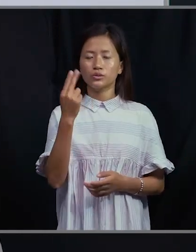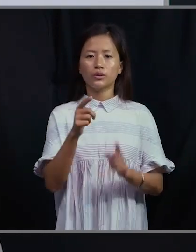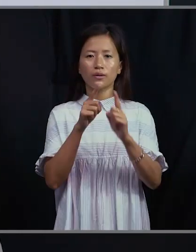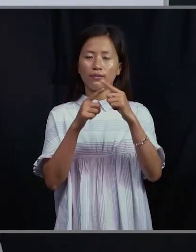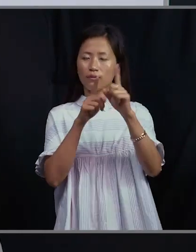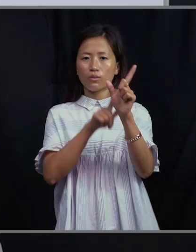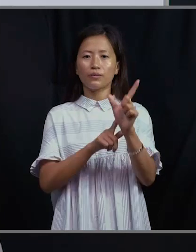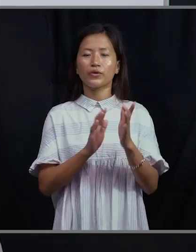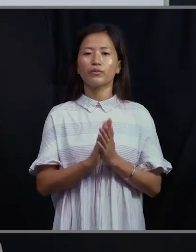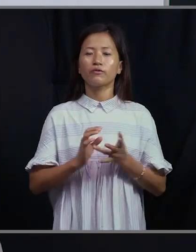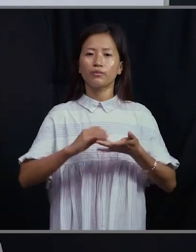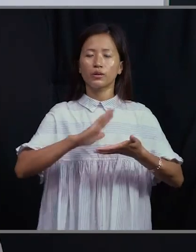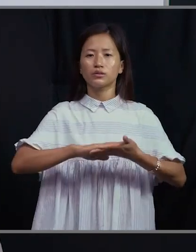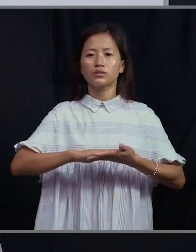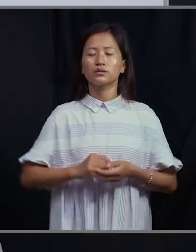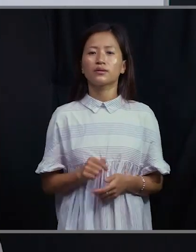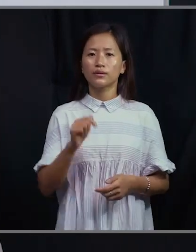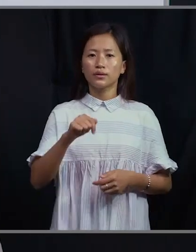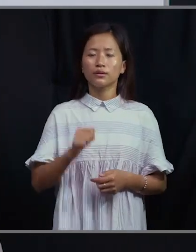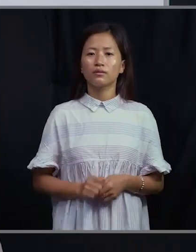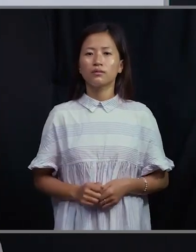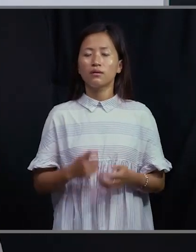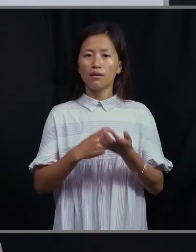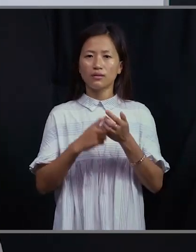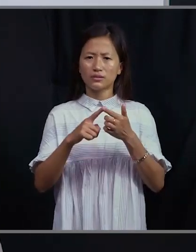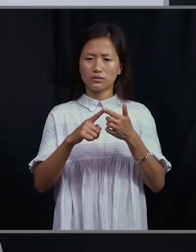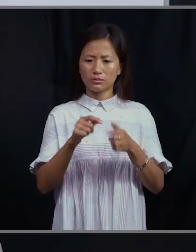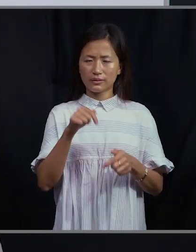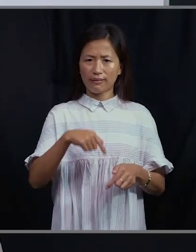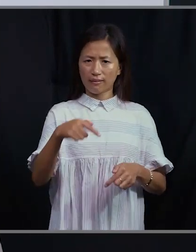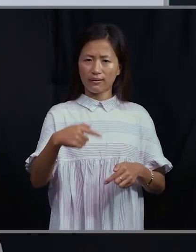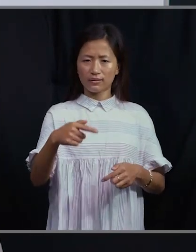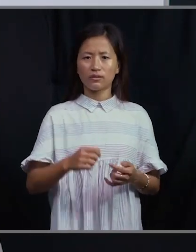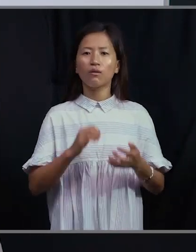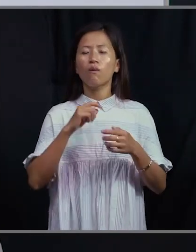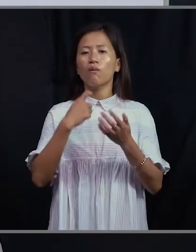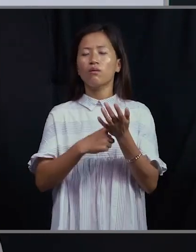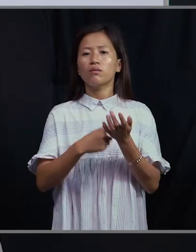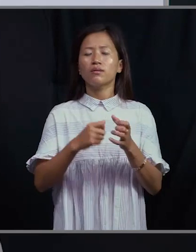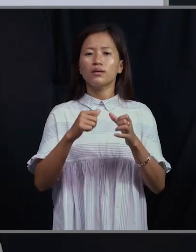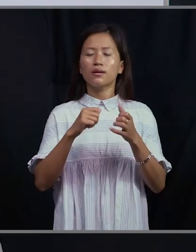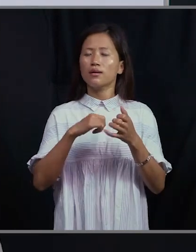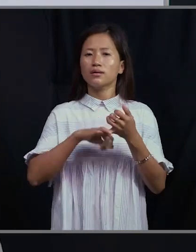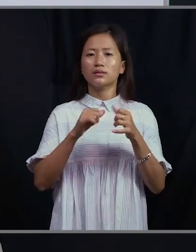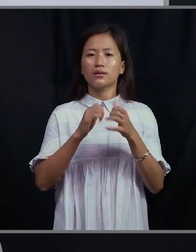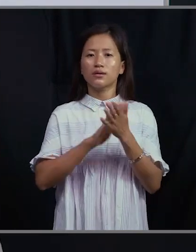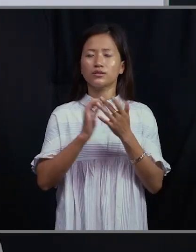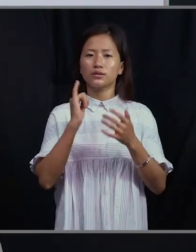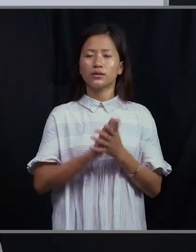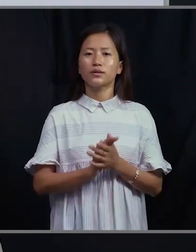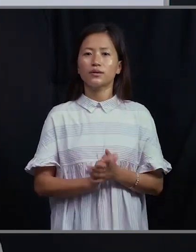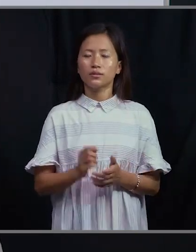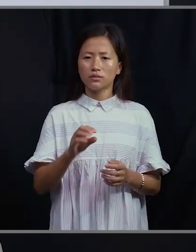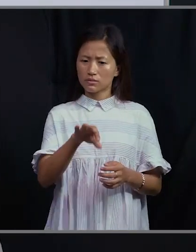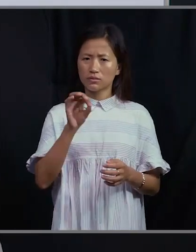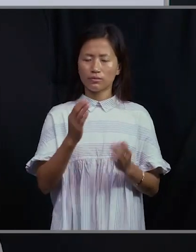are 2 types of marriages. The first one is called as regular or Shahi, marriage. In some books